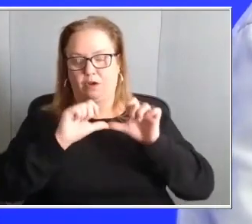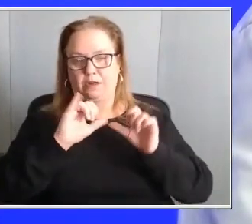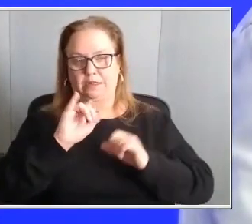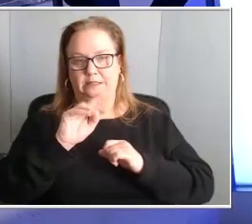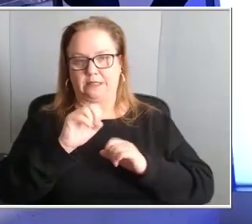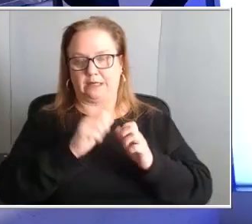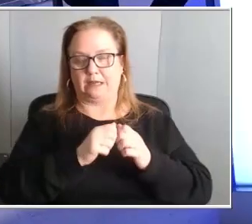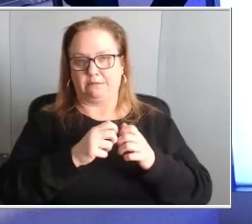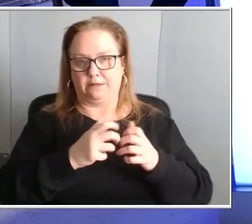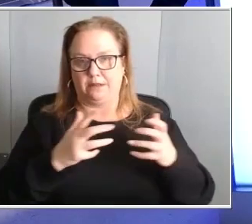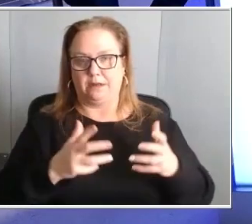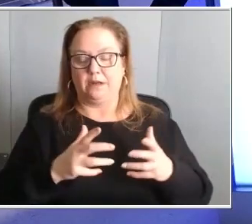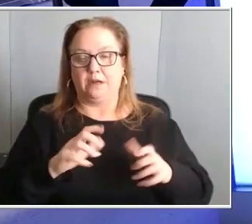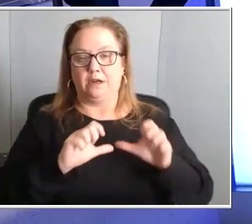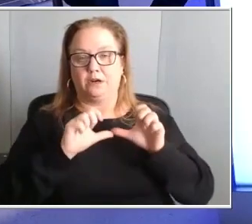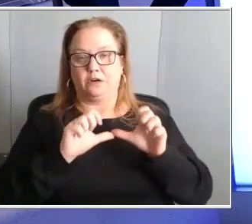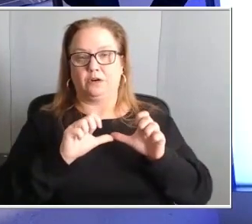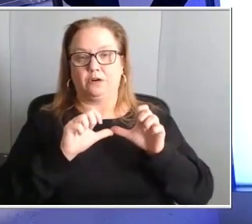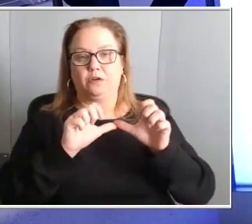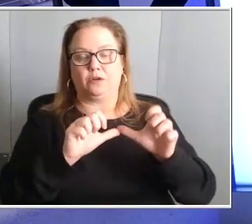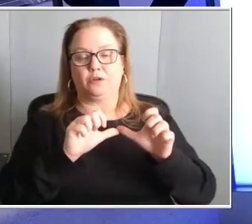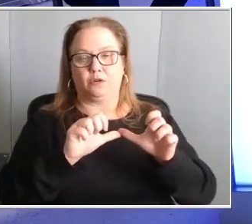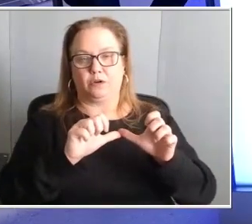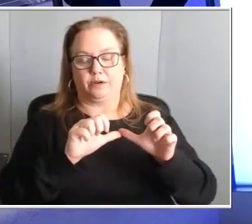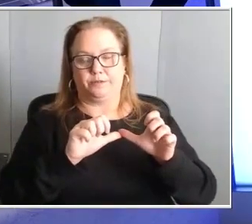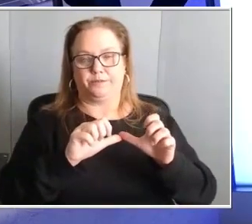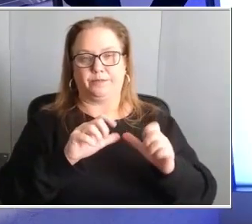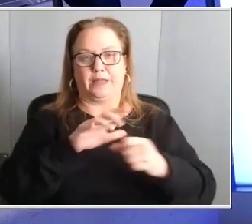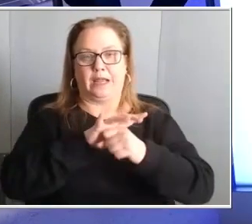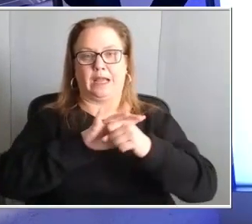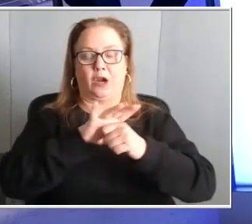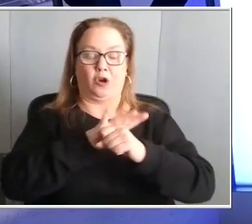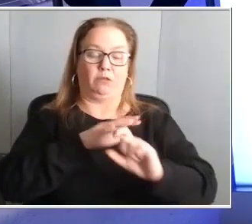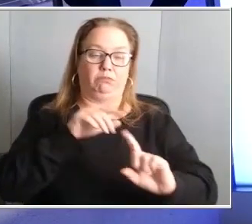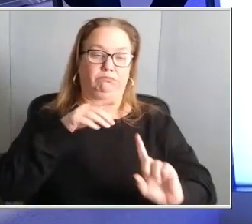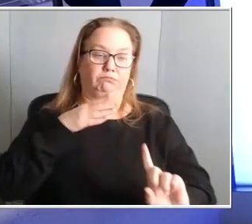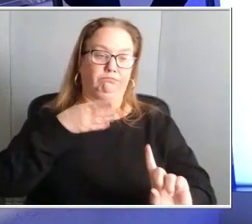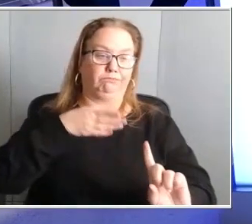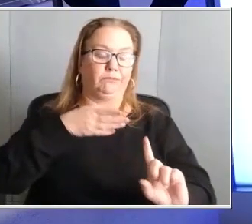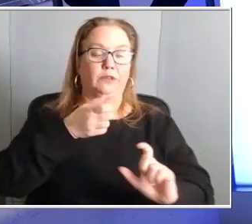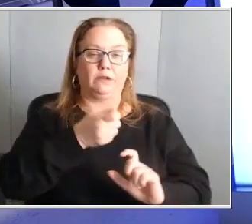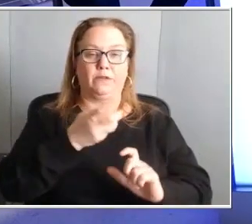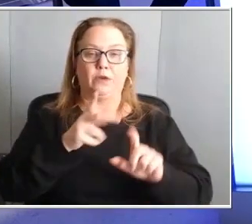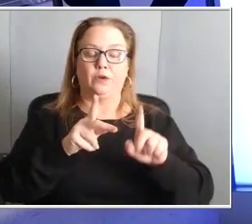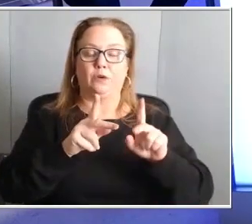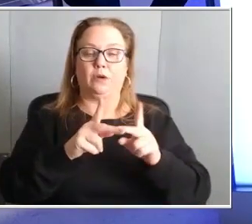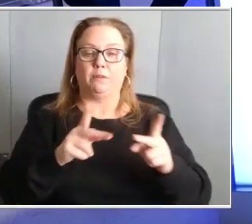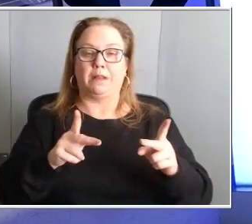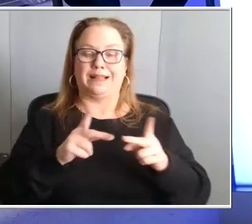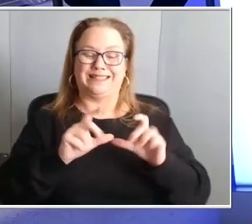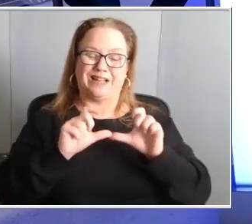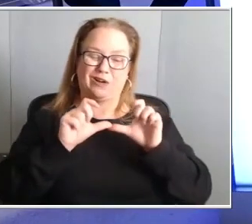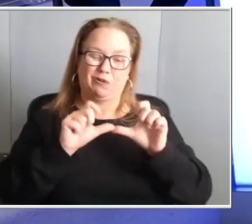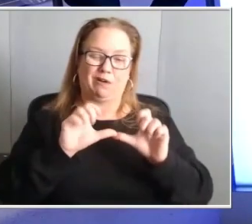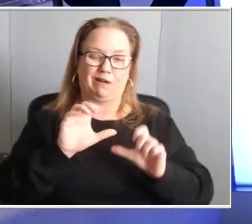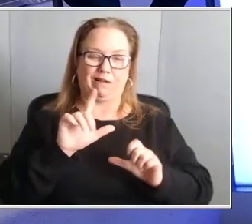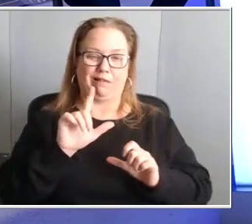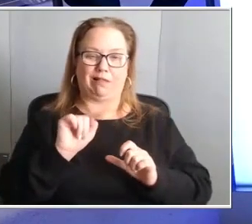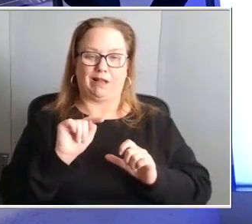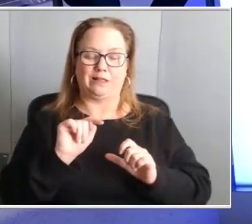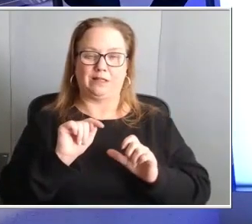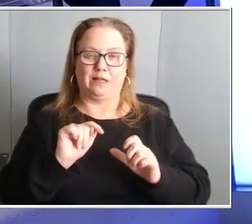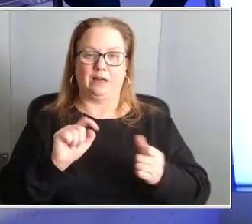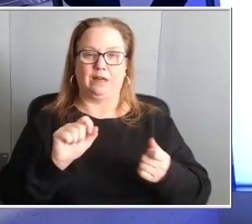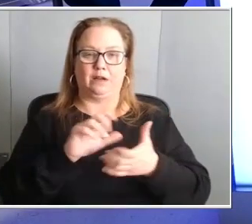Yeah, you can get an area I used to do a lot of practice in. There are a few places that will do chronic clots that cause what's